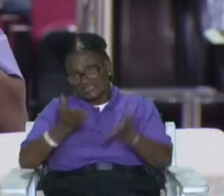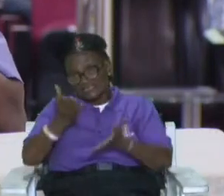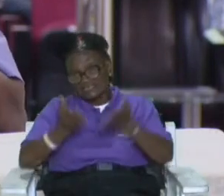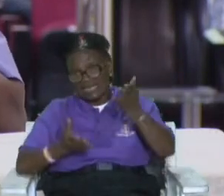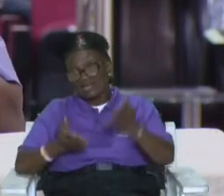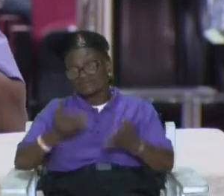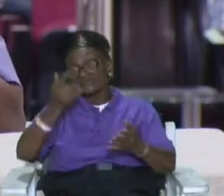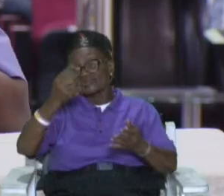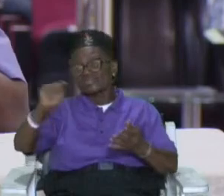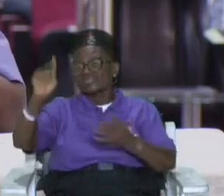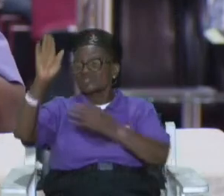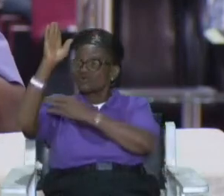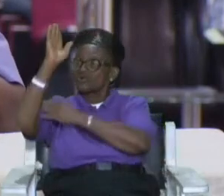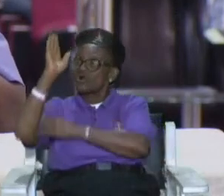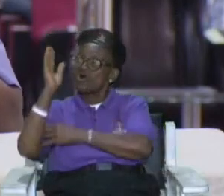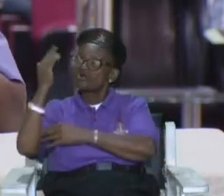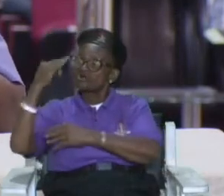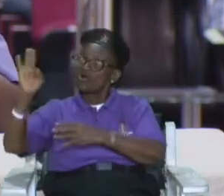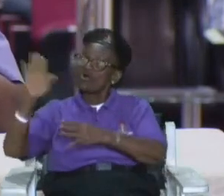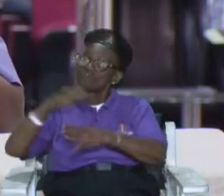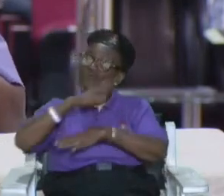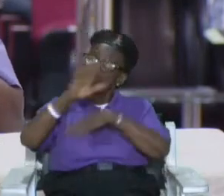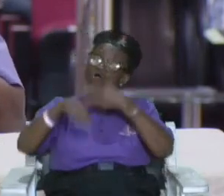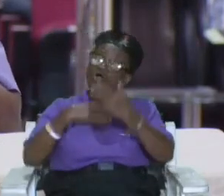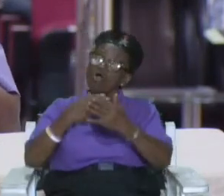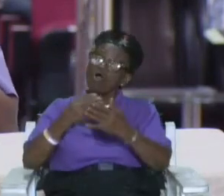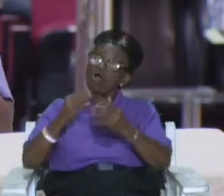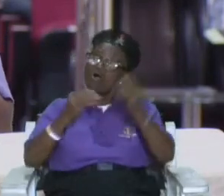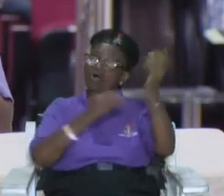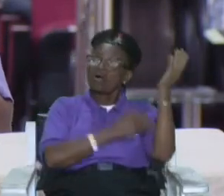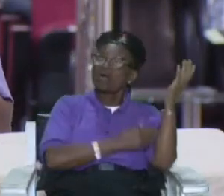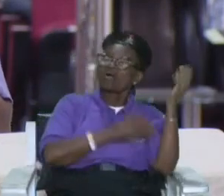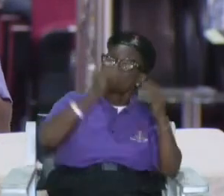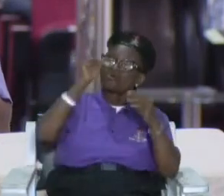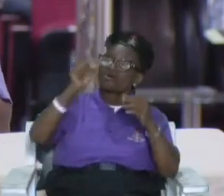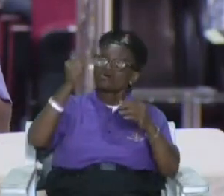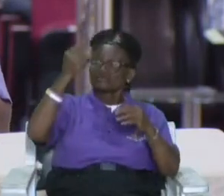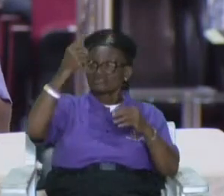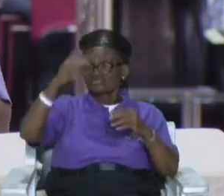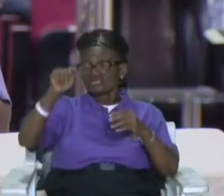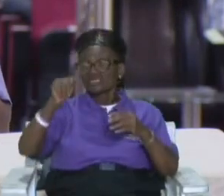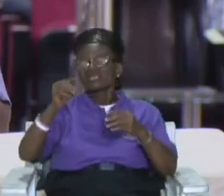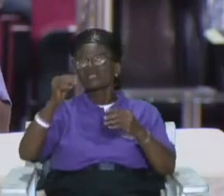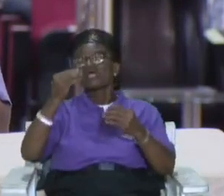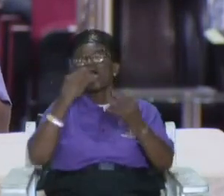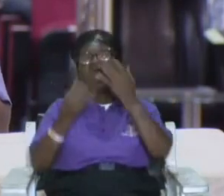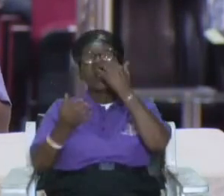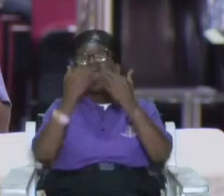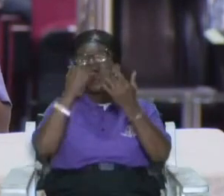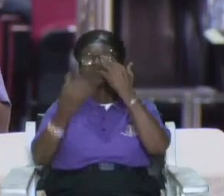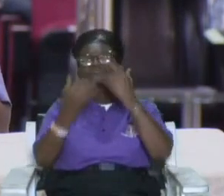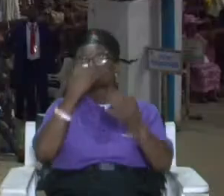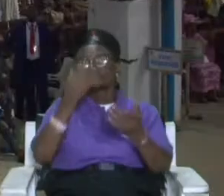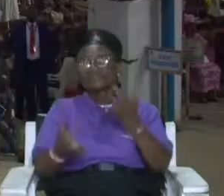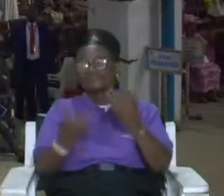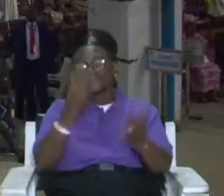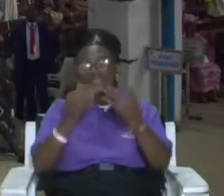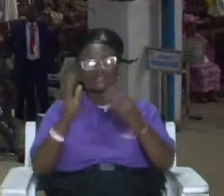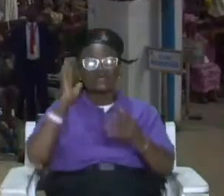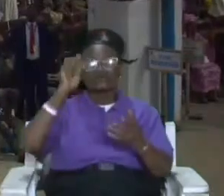the God of all gods, the consuming fire, will deal with all your